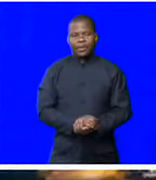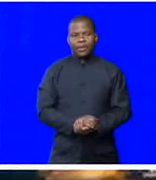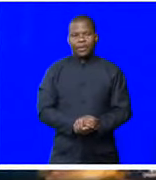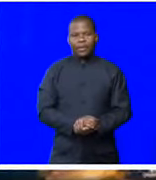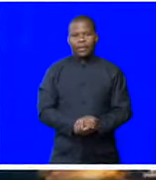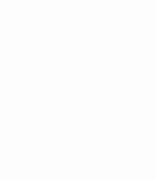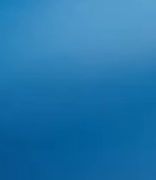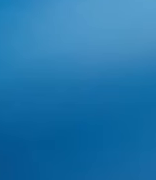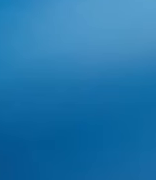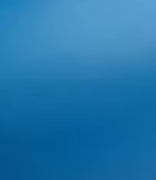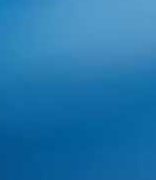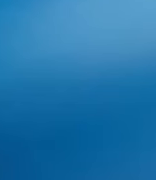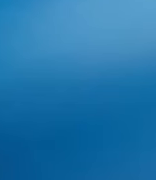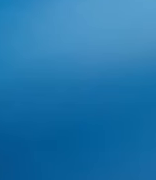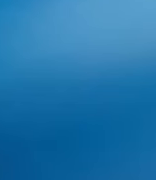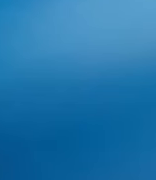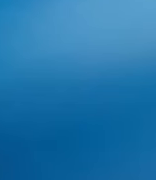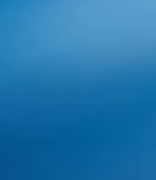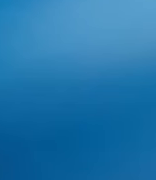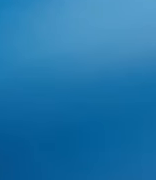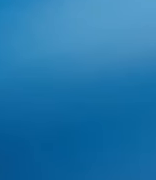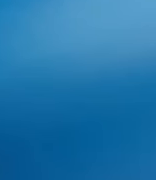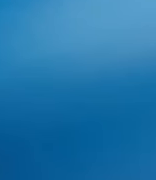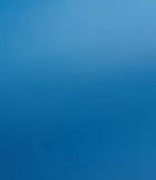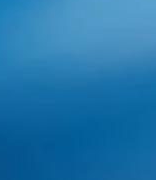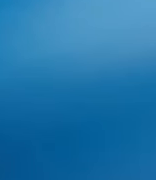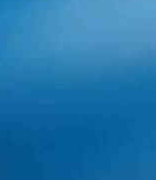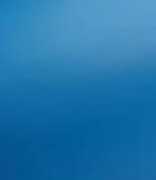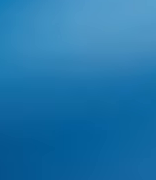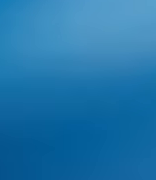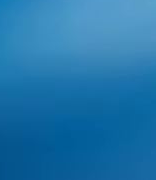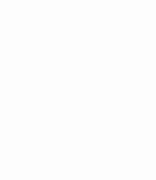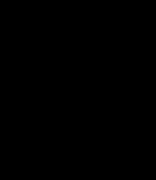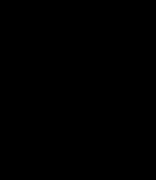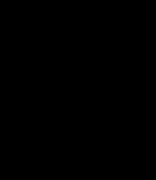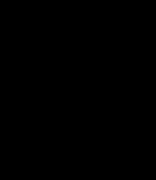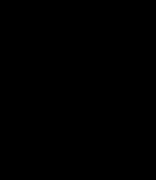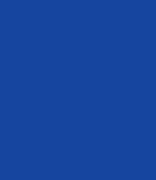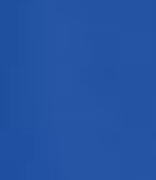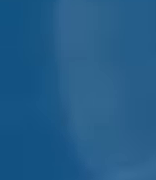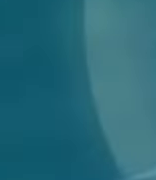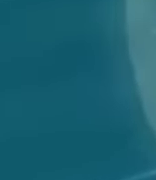report. Standard Bank, it can be.